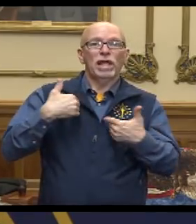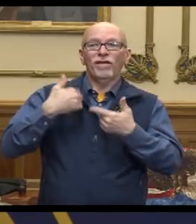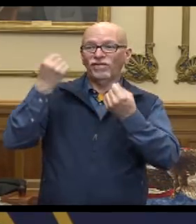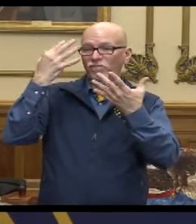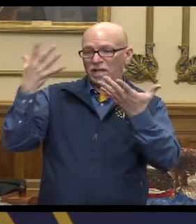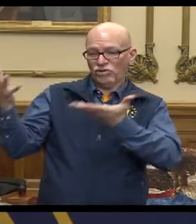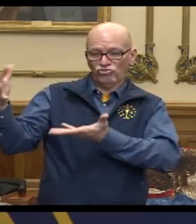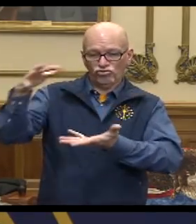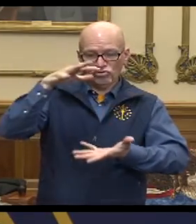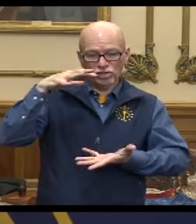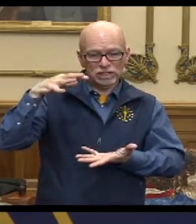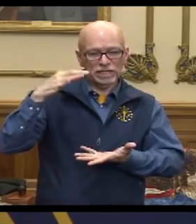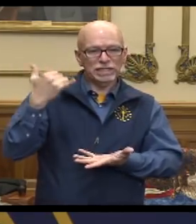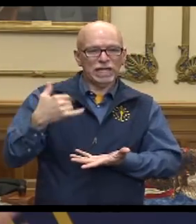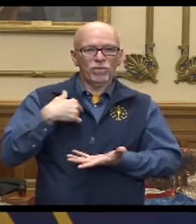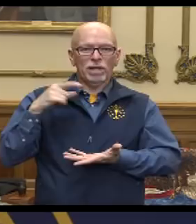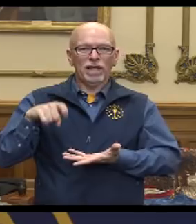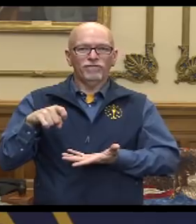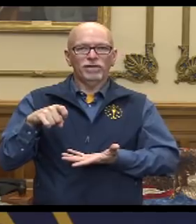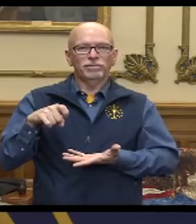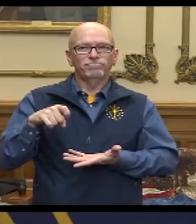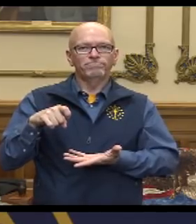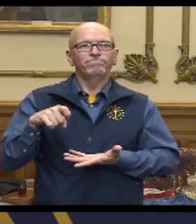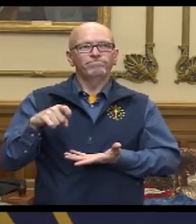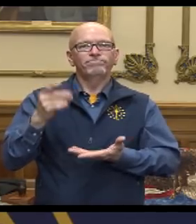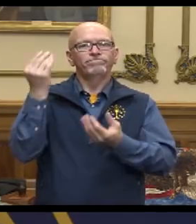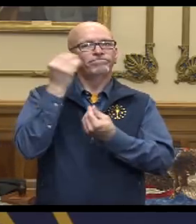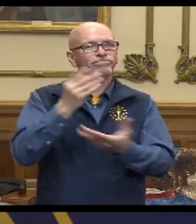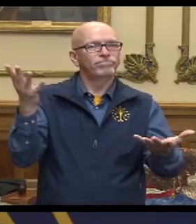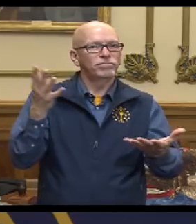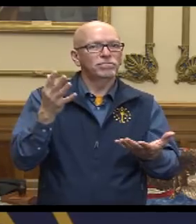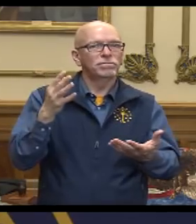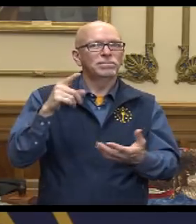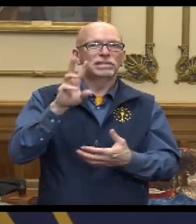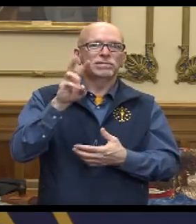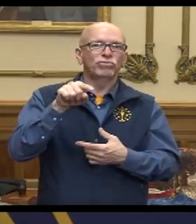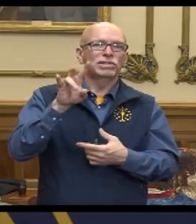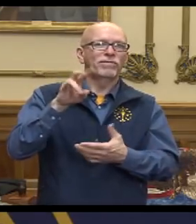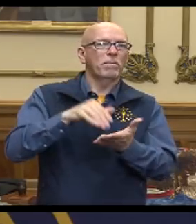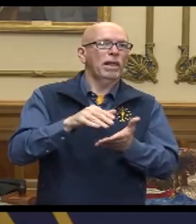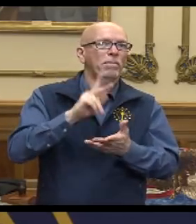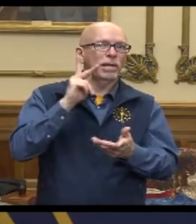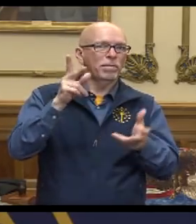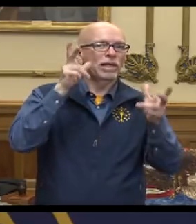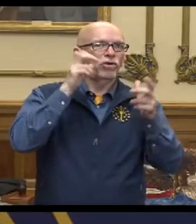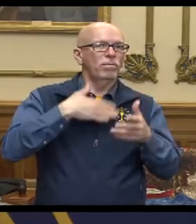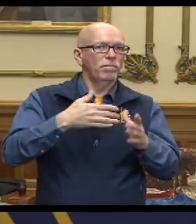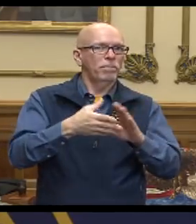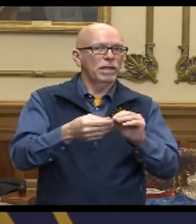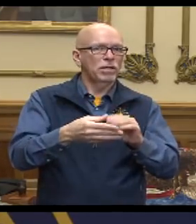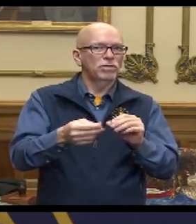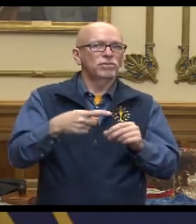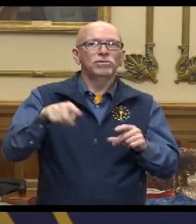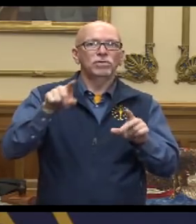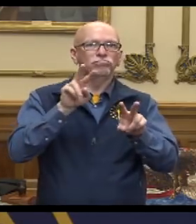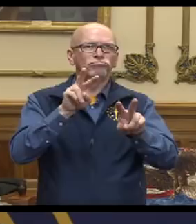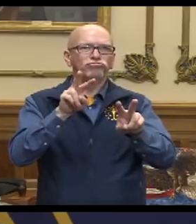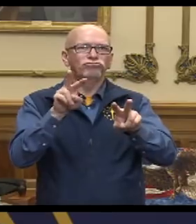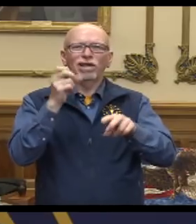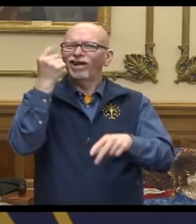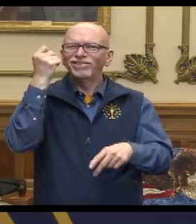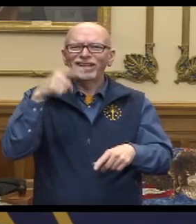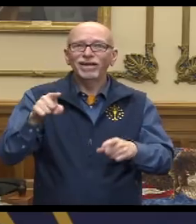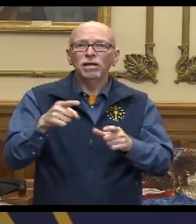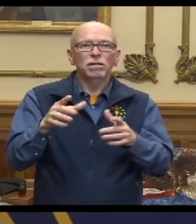can possibly get and then effectively communicating it out to in this case, 6.7 million people who are waiting, who understandably